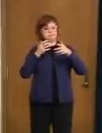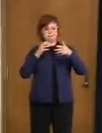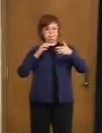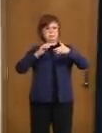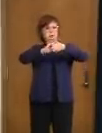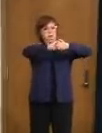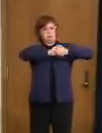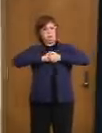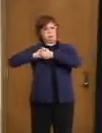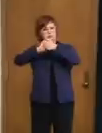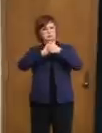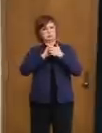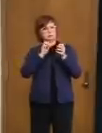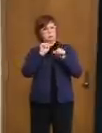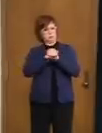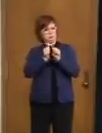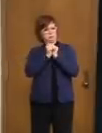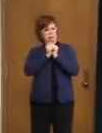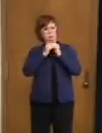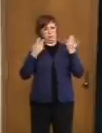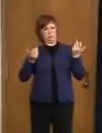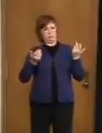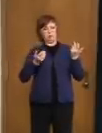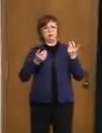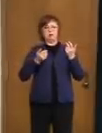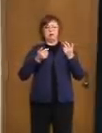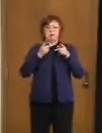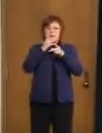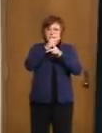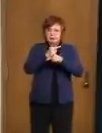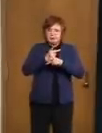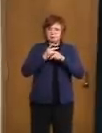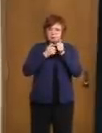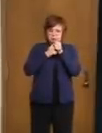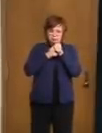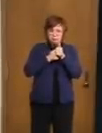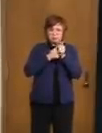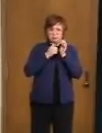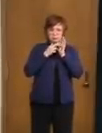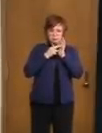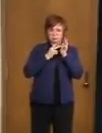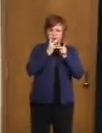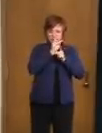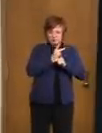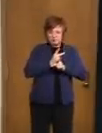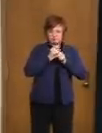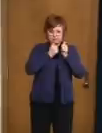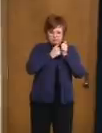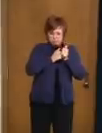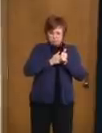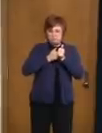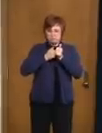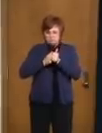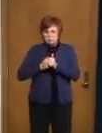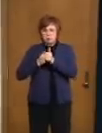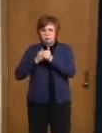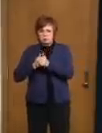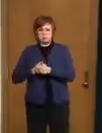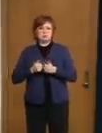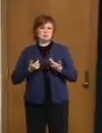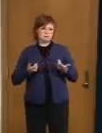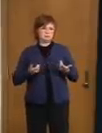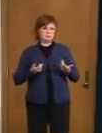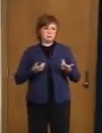very cautious behaviors that allowed us to do so many things that we saw in mid-December, we will not be able to reverse this trend.